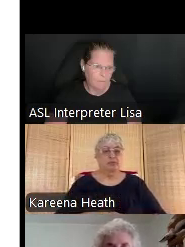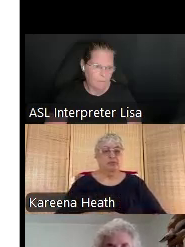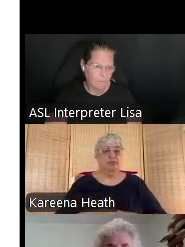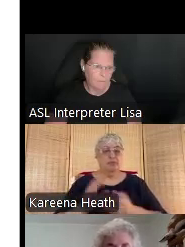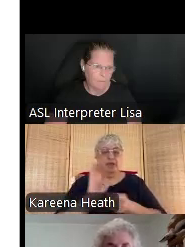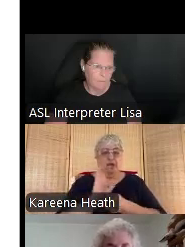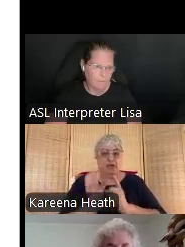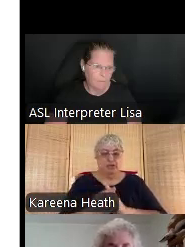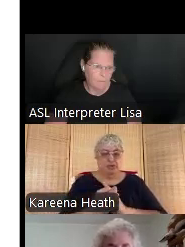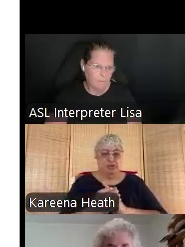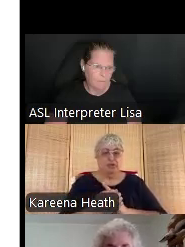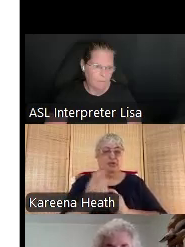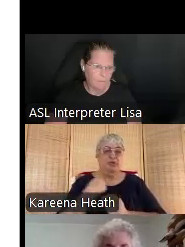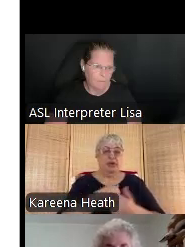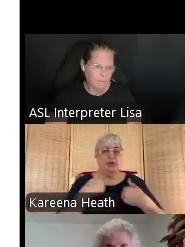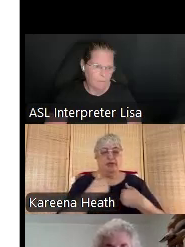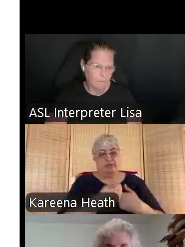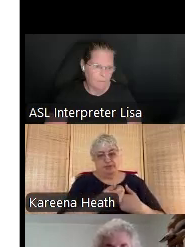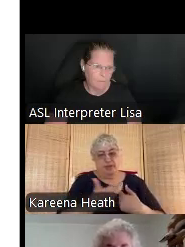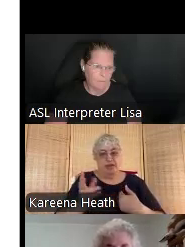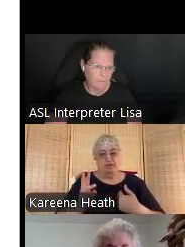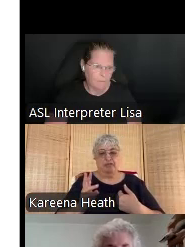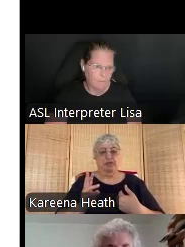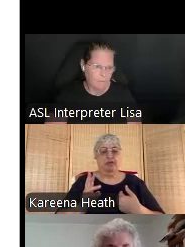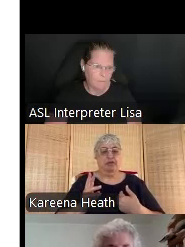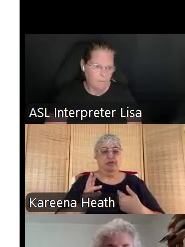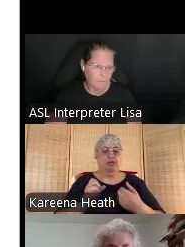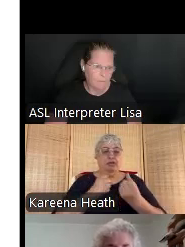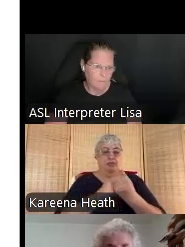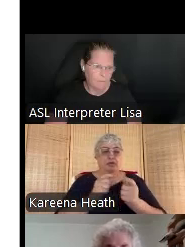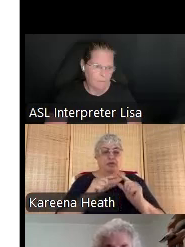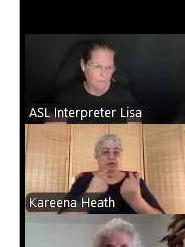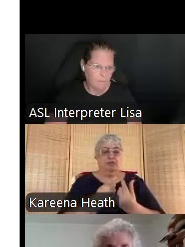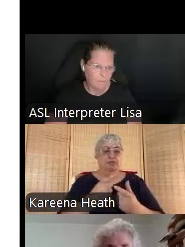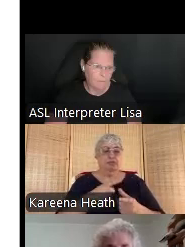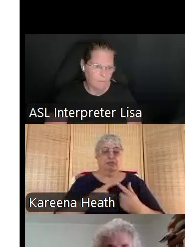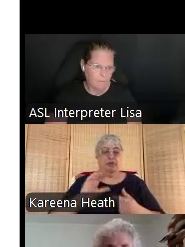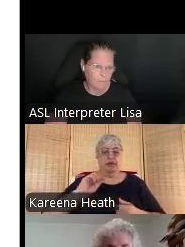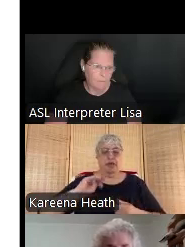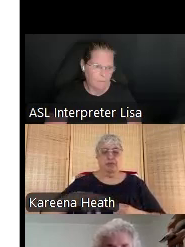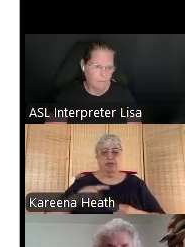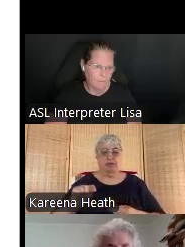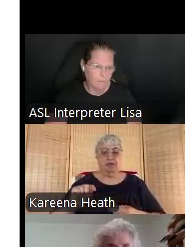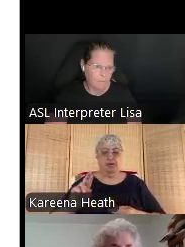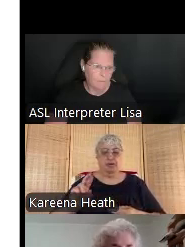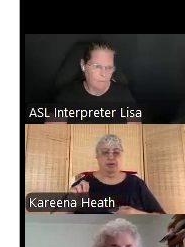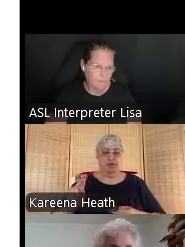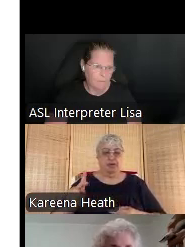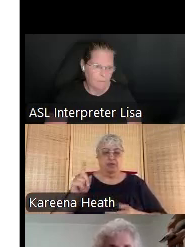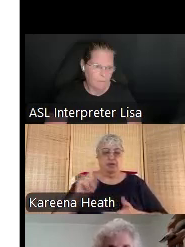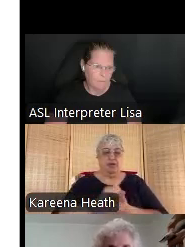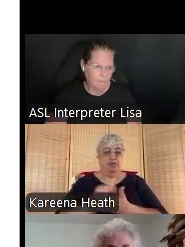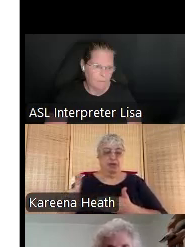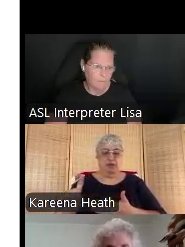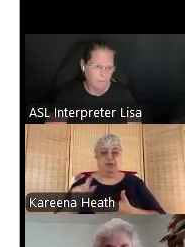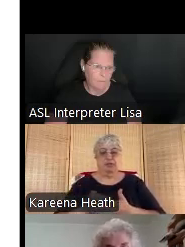cultural things. So we do have a number of different kinds of support groups. And then we have Camp Trek, which is our 1 week camp that